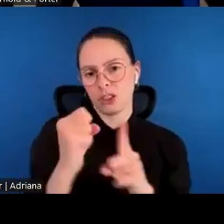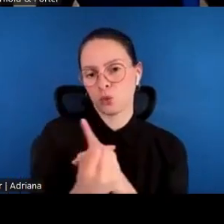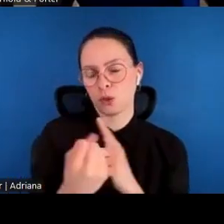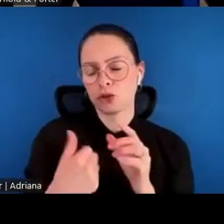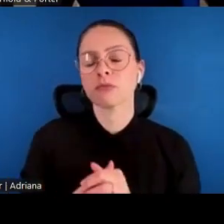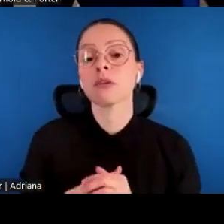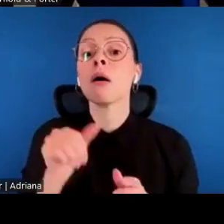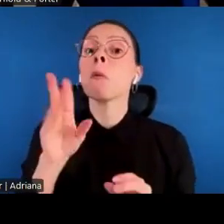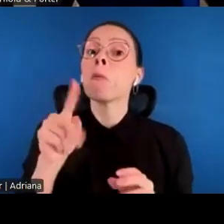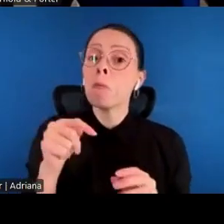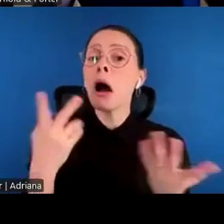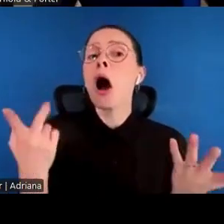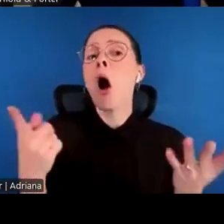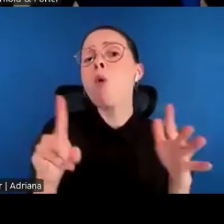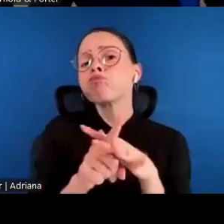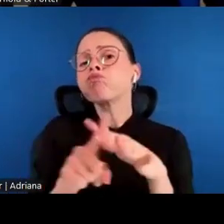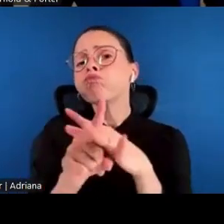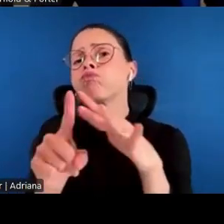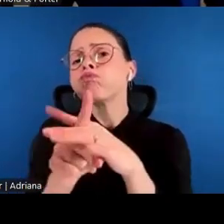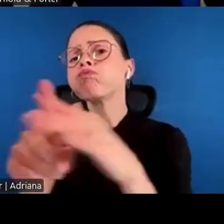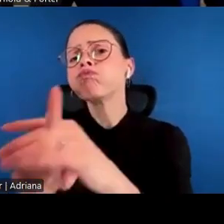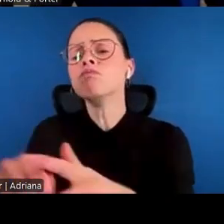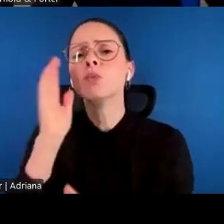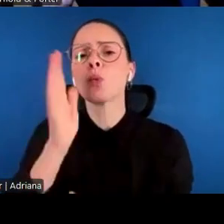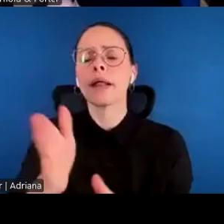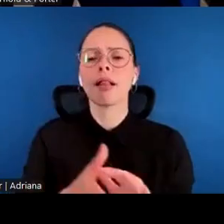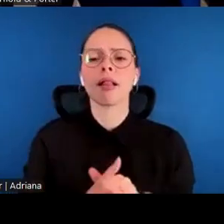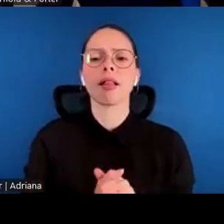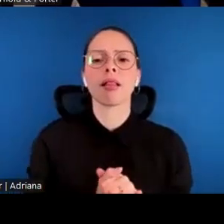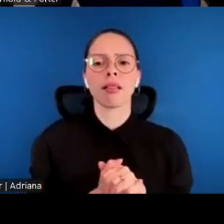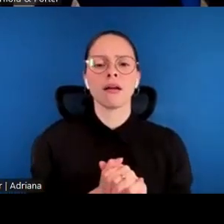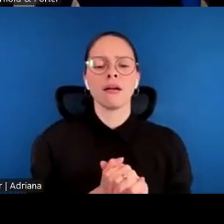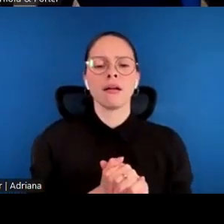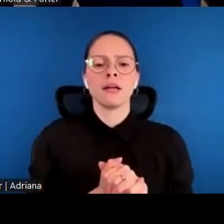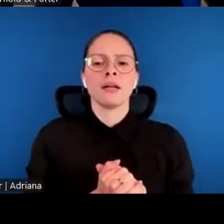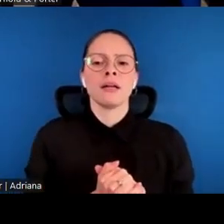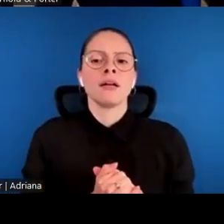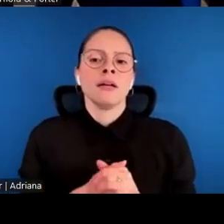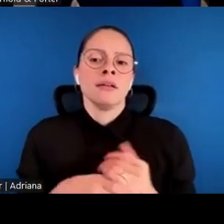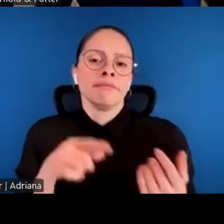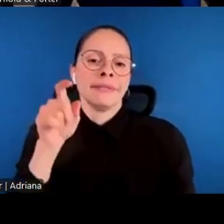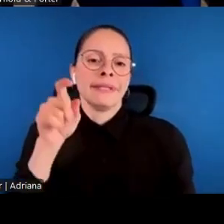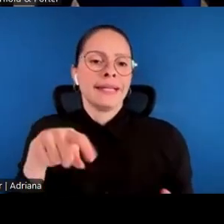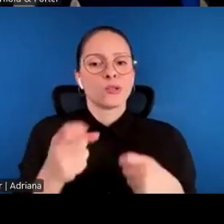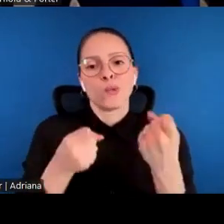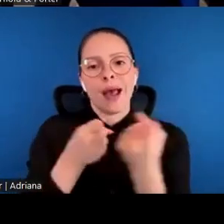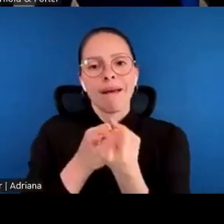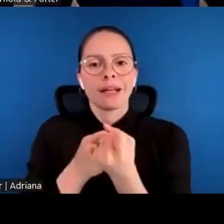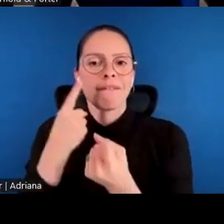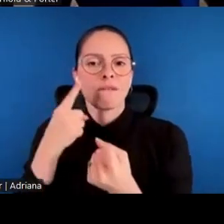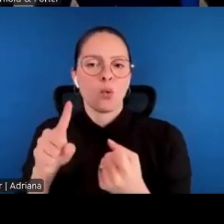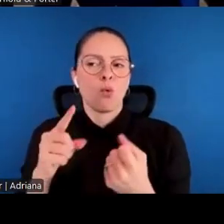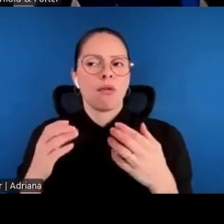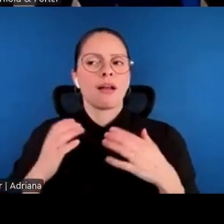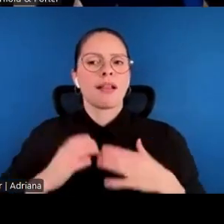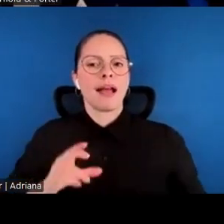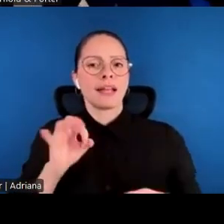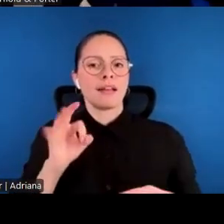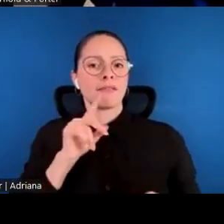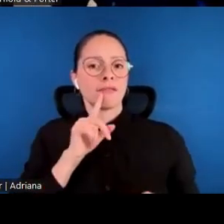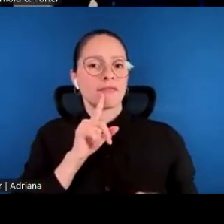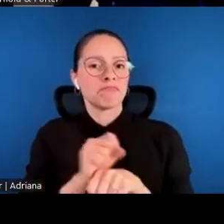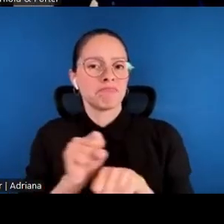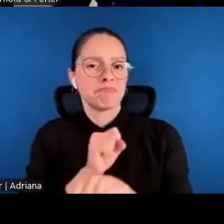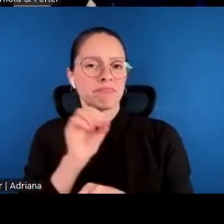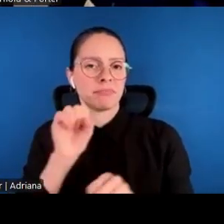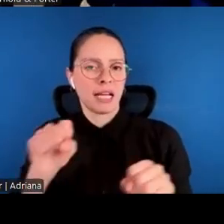that routinely comes up as well. Defense counsel routinely seeks, and you'll need to advocate for your client in that space. Military Rule